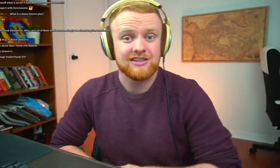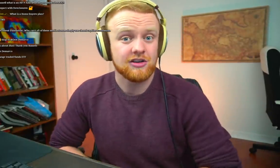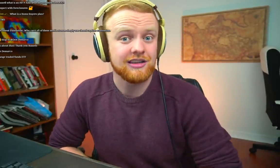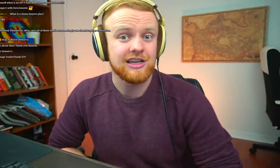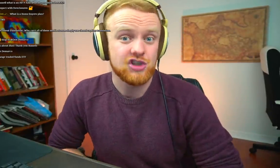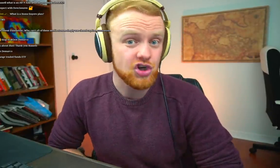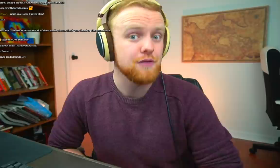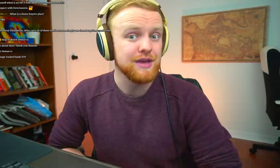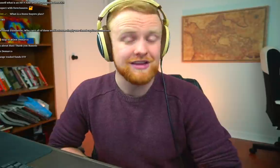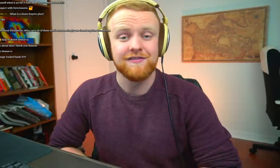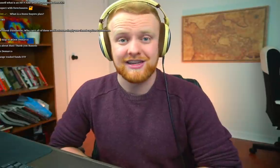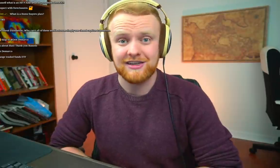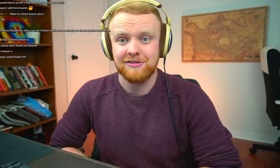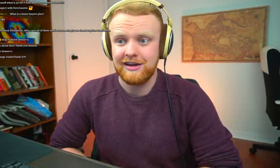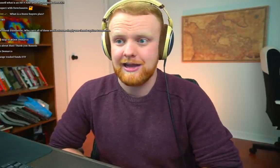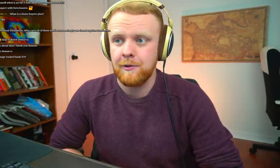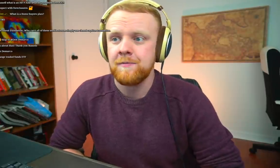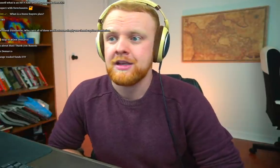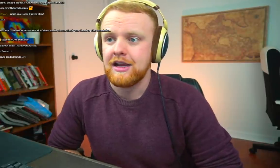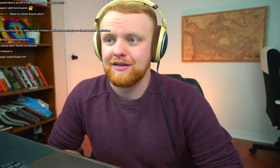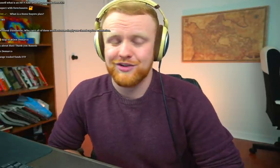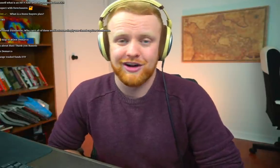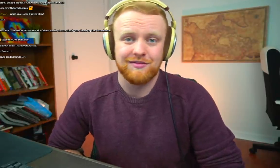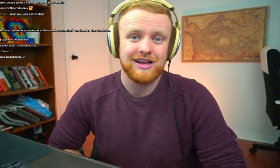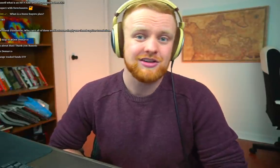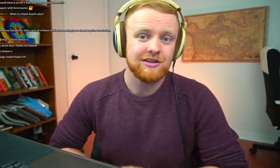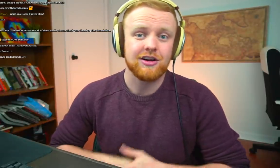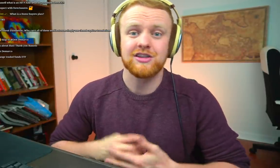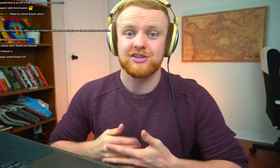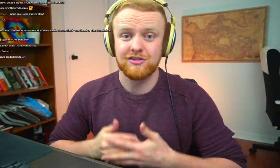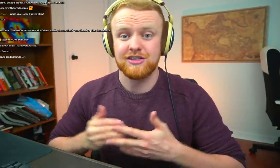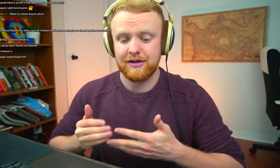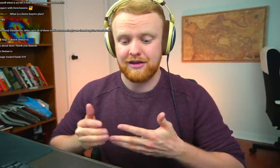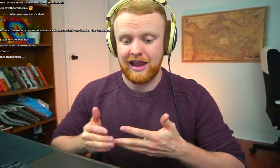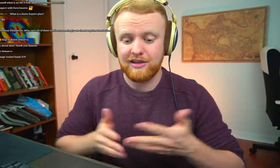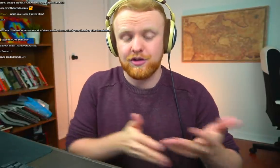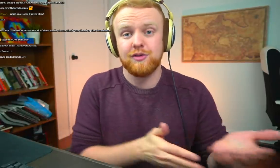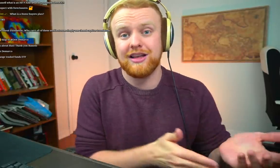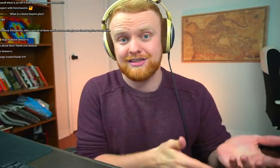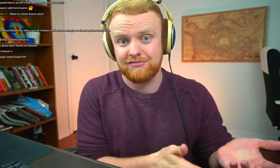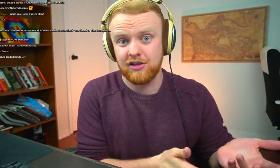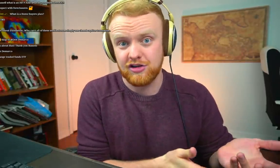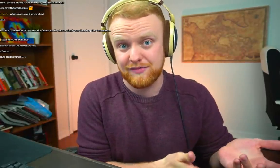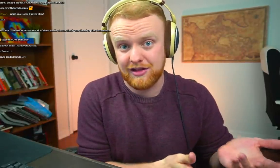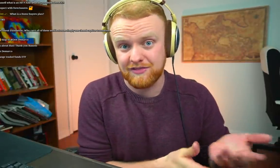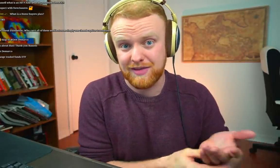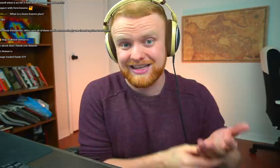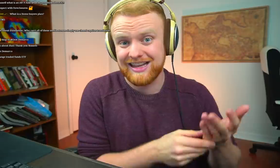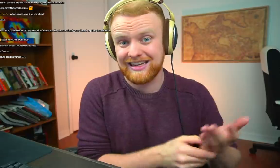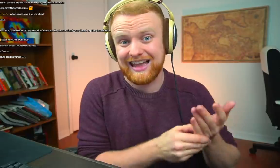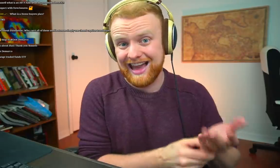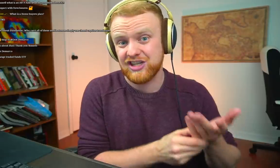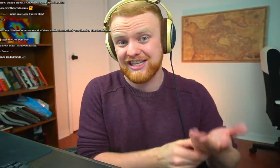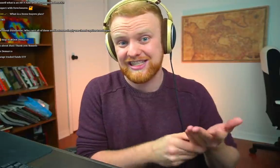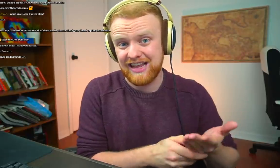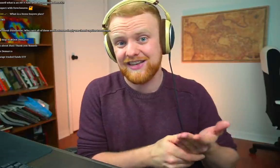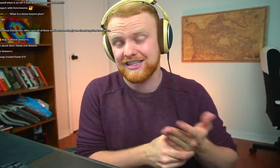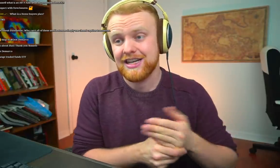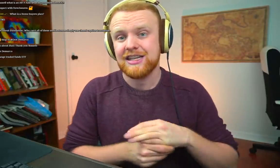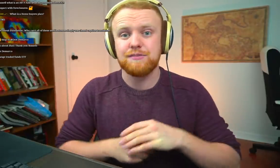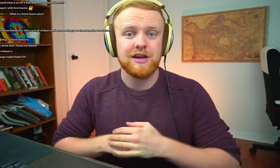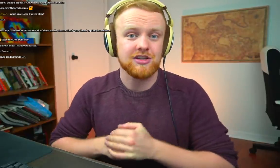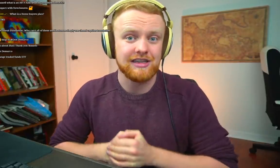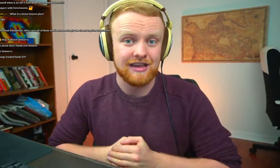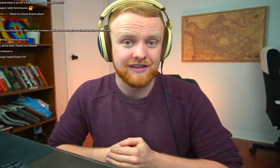I think certainly it should be invested right now. There are concerns about anyone who has large amount of money in cash in